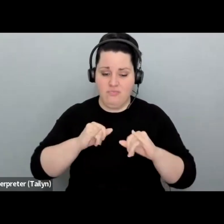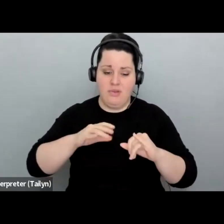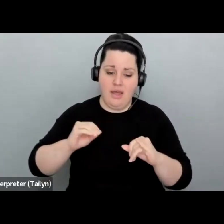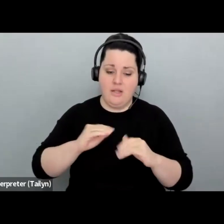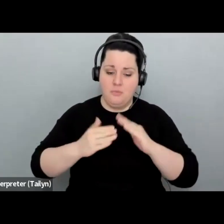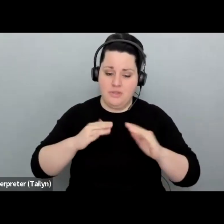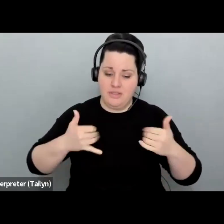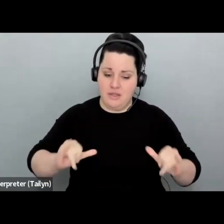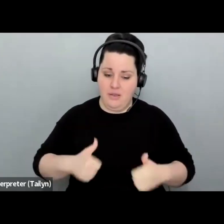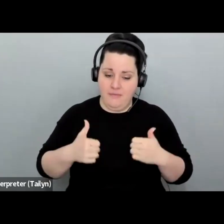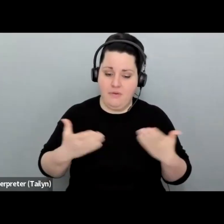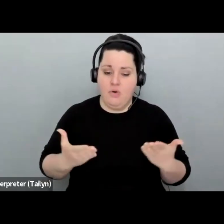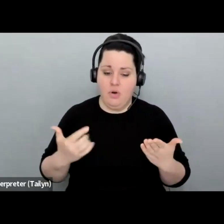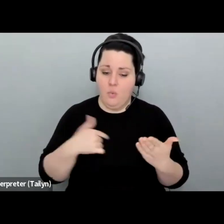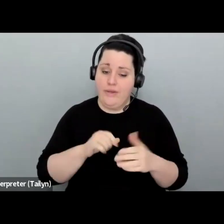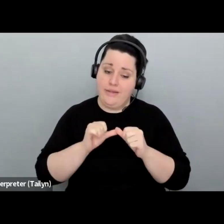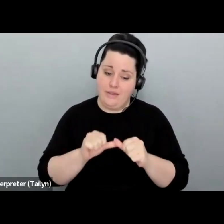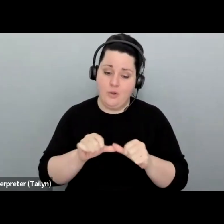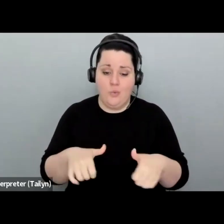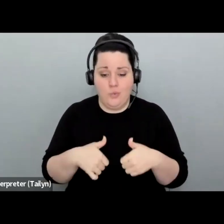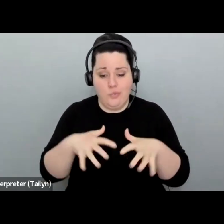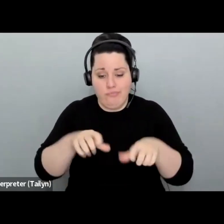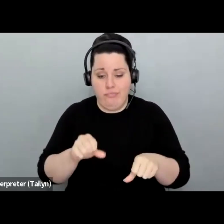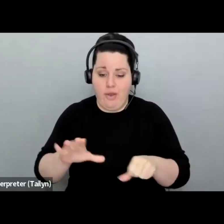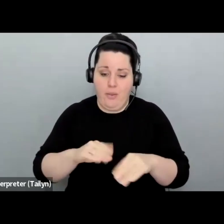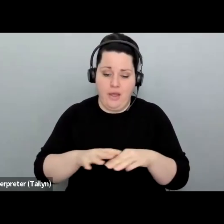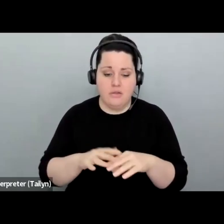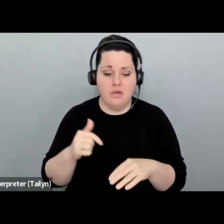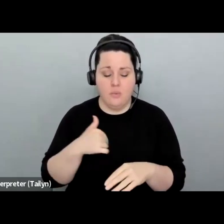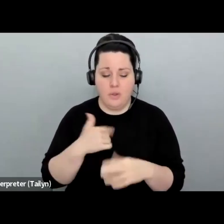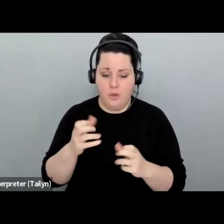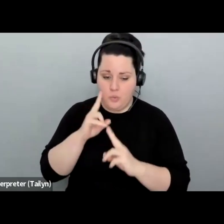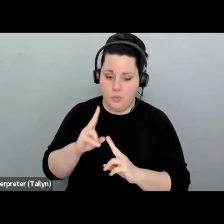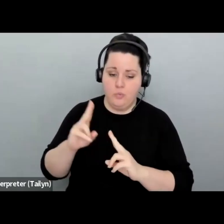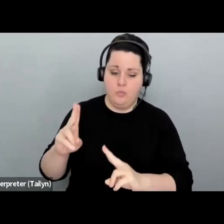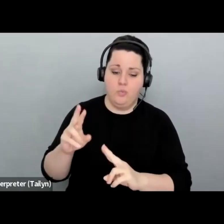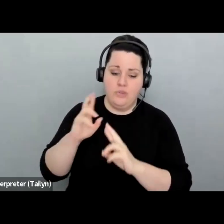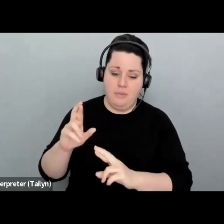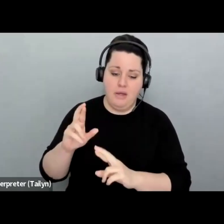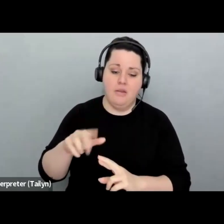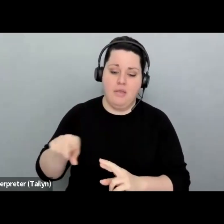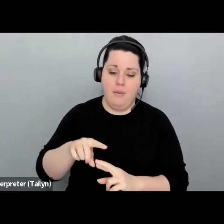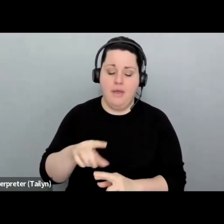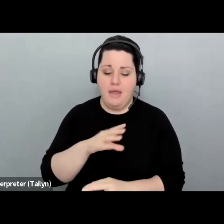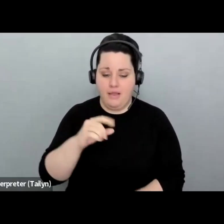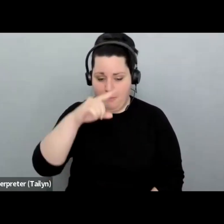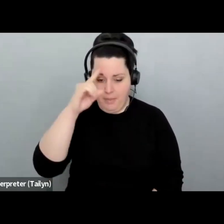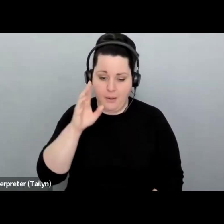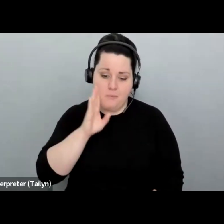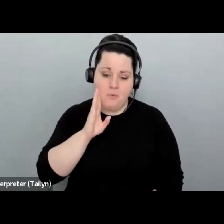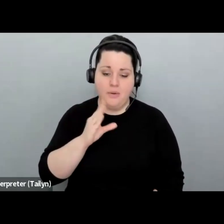here, and we continue to occupy their lands. We'd like to give a moment of respect to them, as well as to the Black, Brown, and